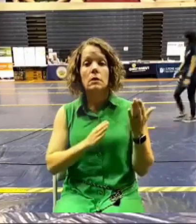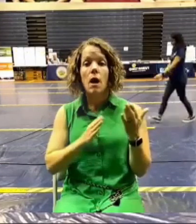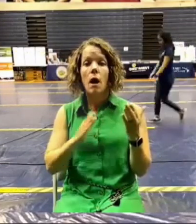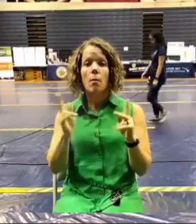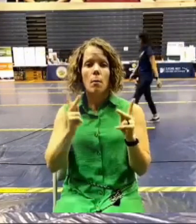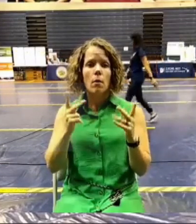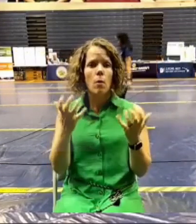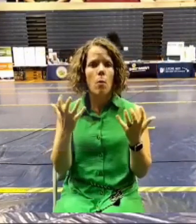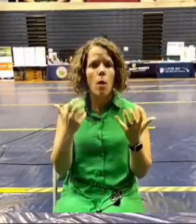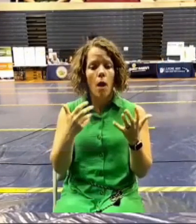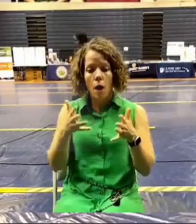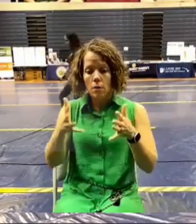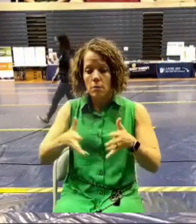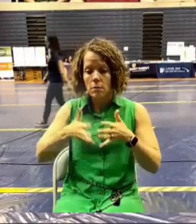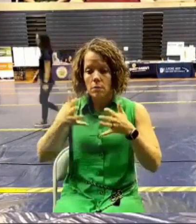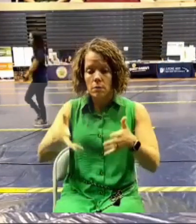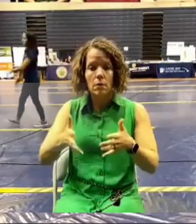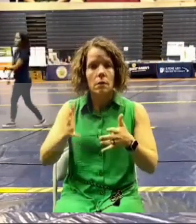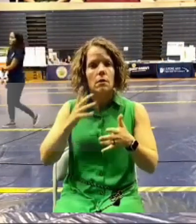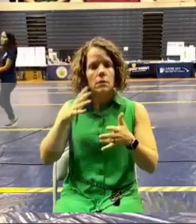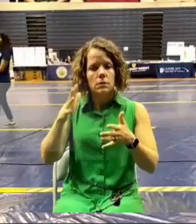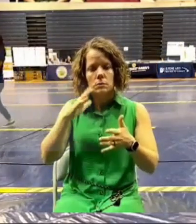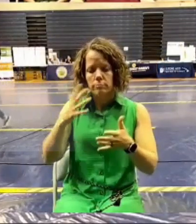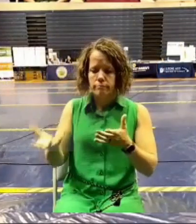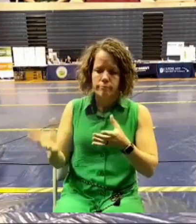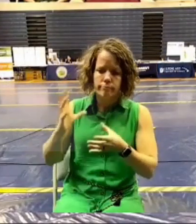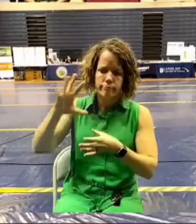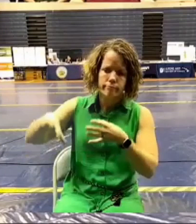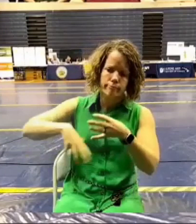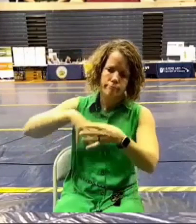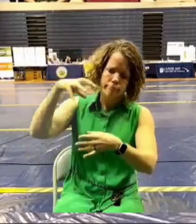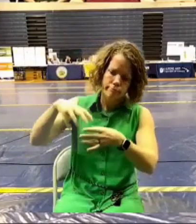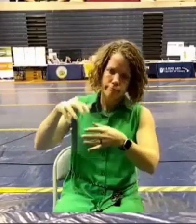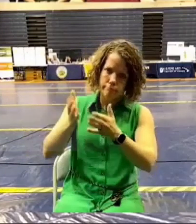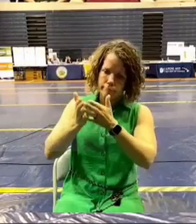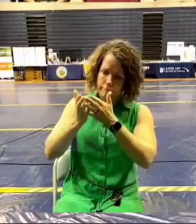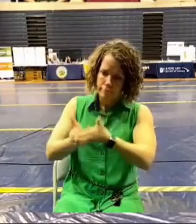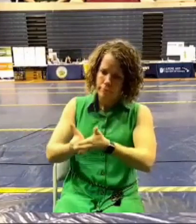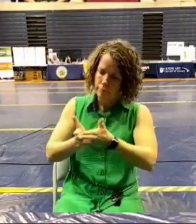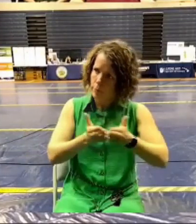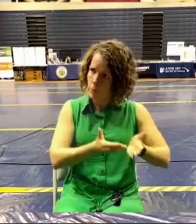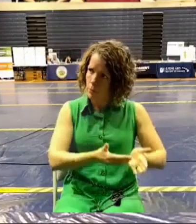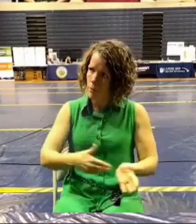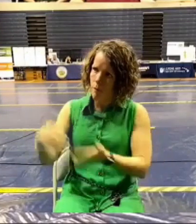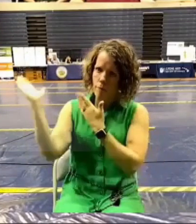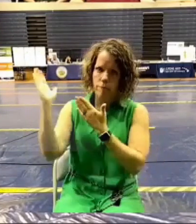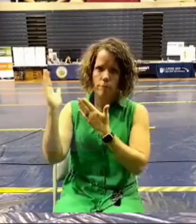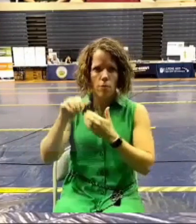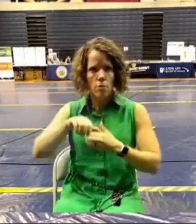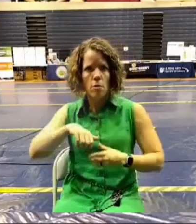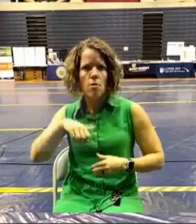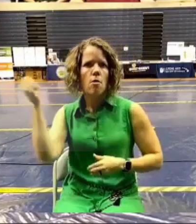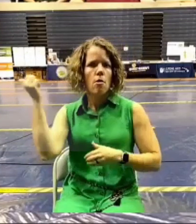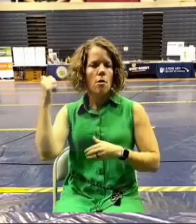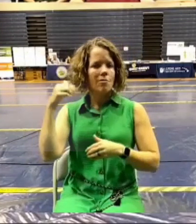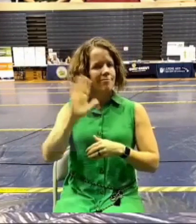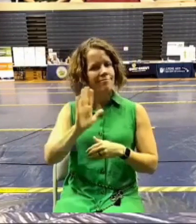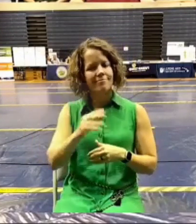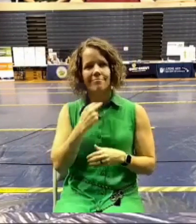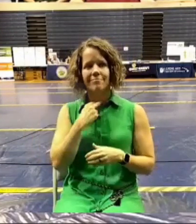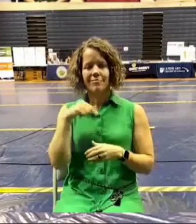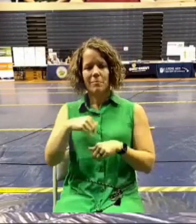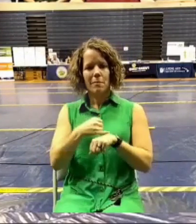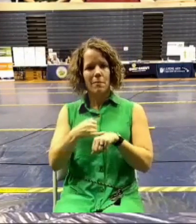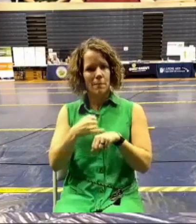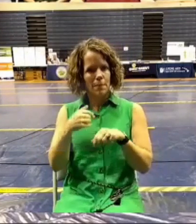one of the options. I know some people feel strongly about that, but that is not one of the options that we have today. I also want to say about the